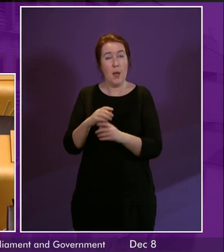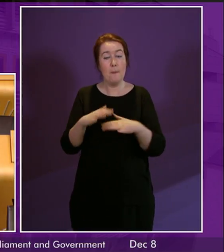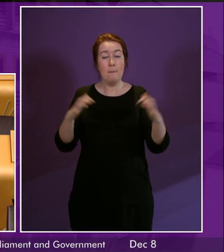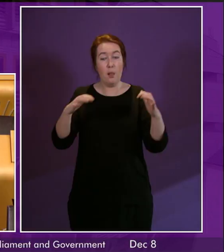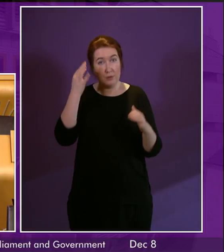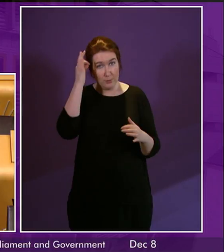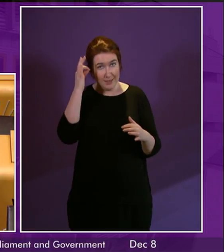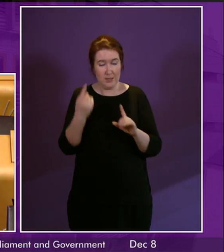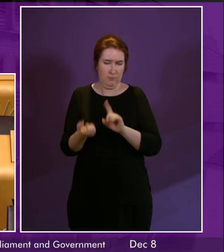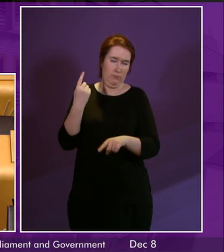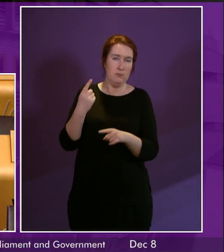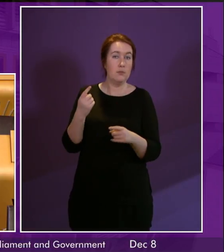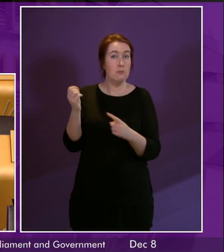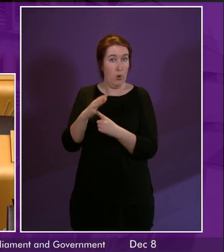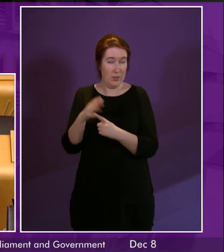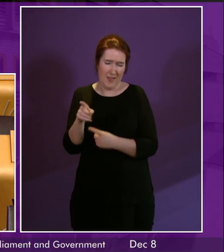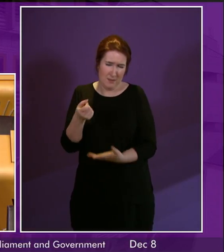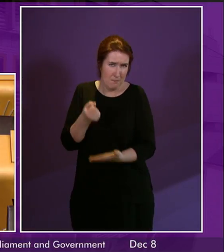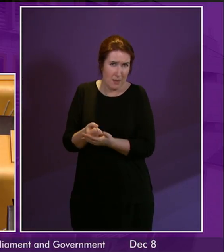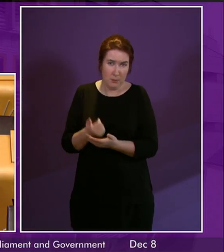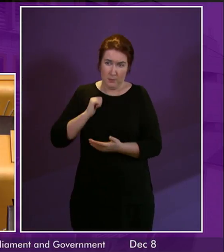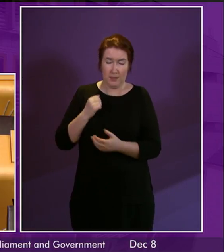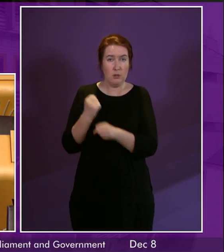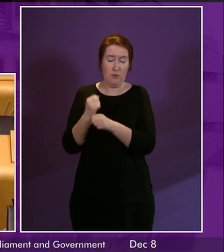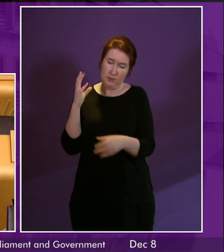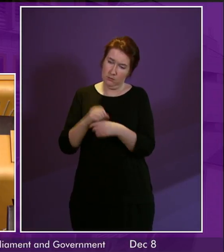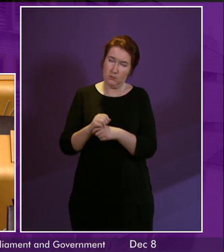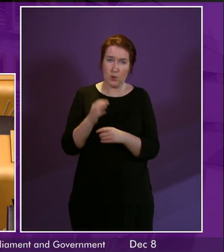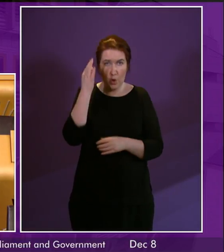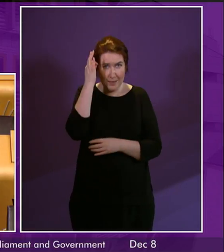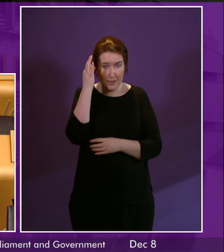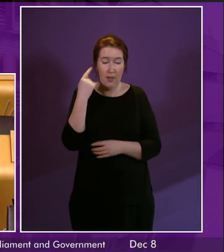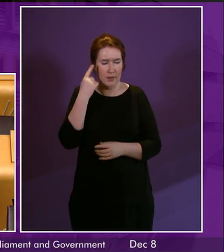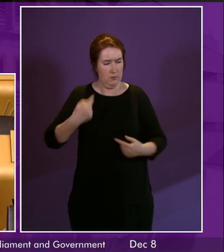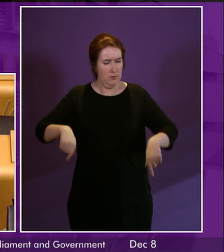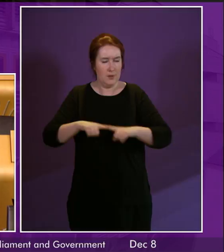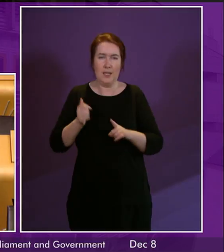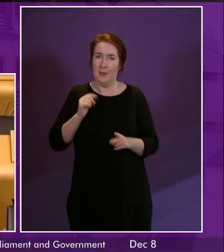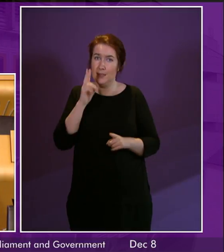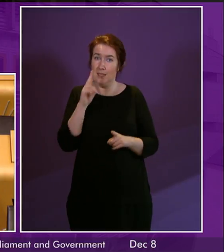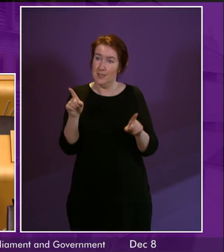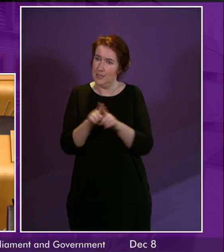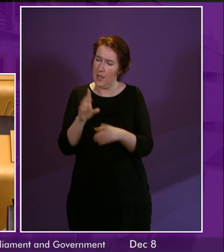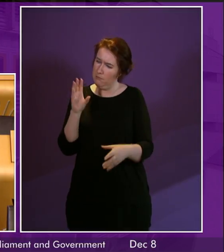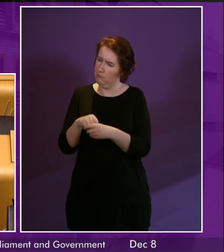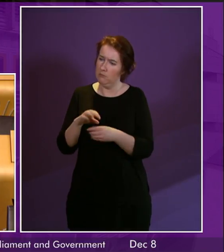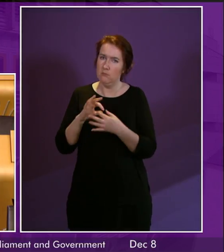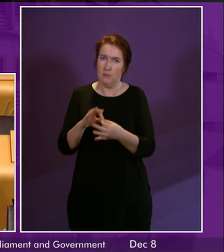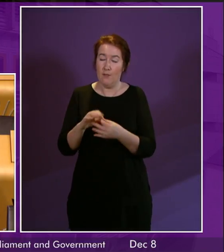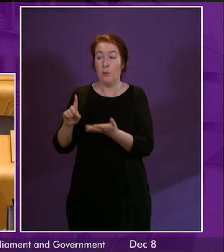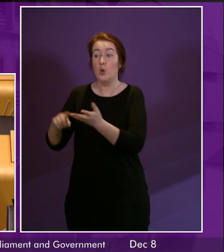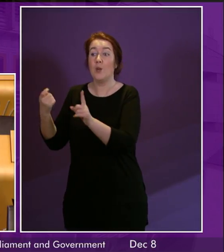the minimum that we would expect. I'm sure that all of us would agree that we would hope to see the same level of engagement with committees from